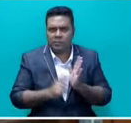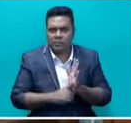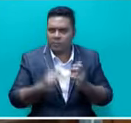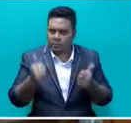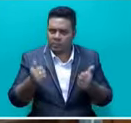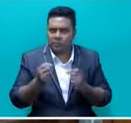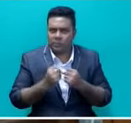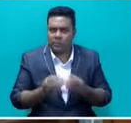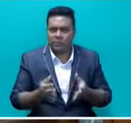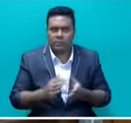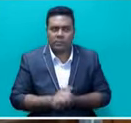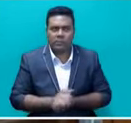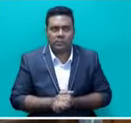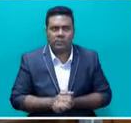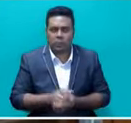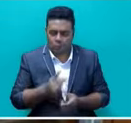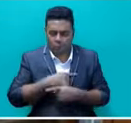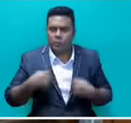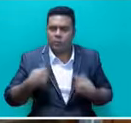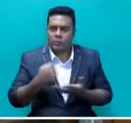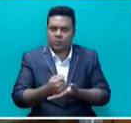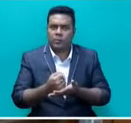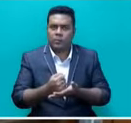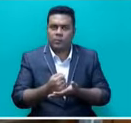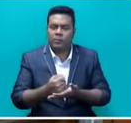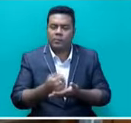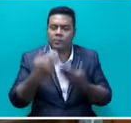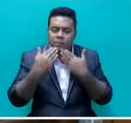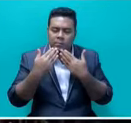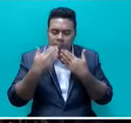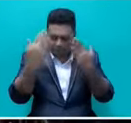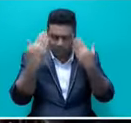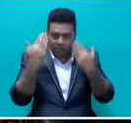beginning, and we support it. Thank you.